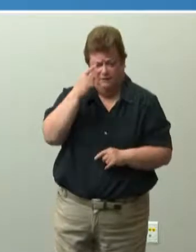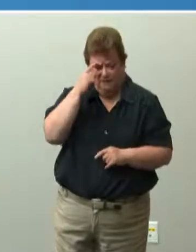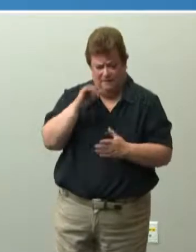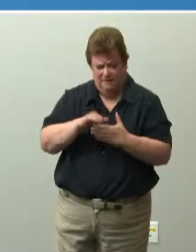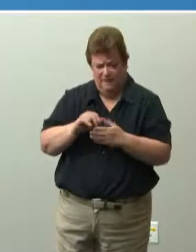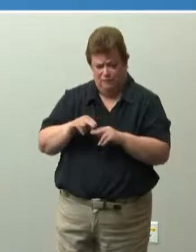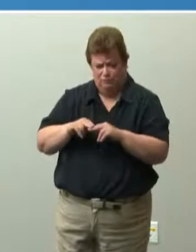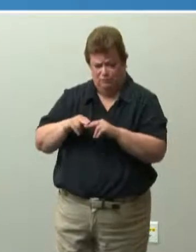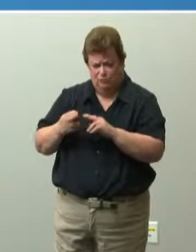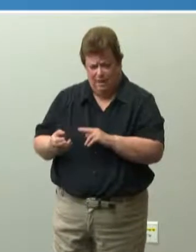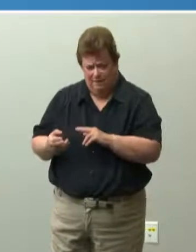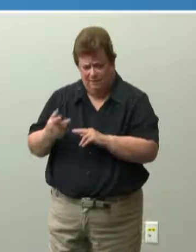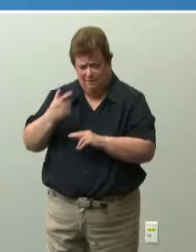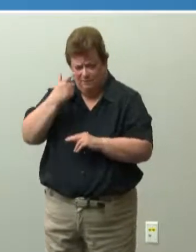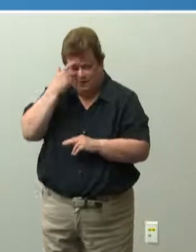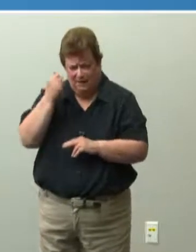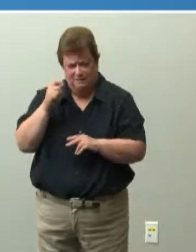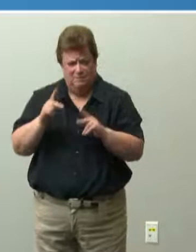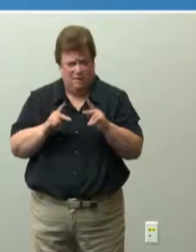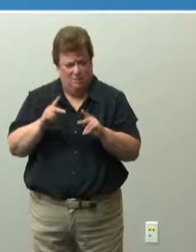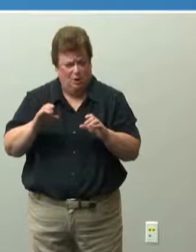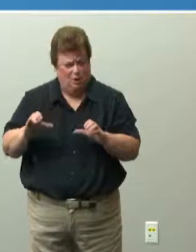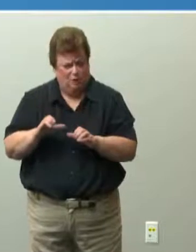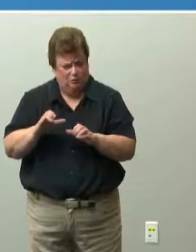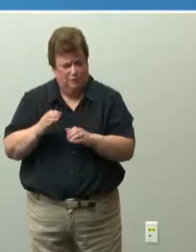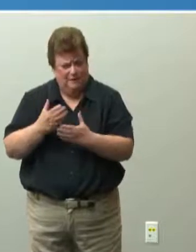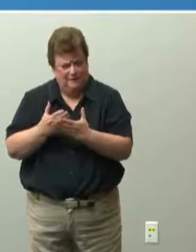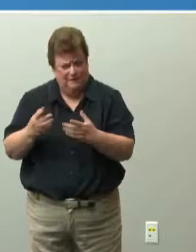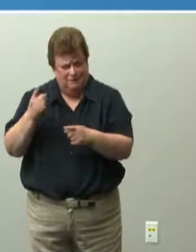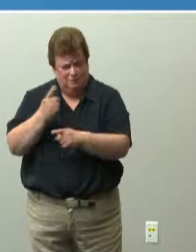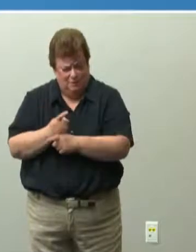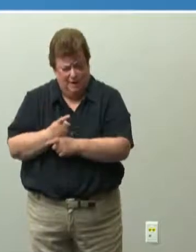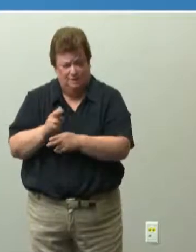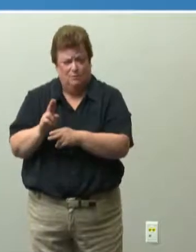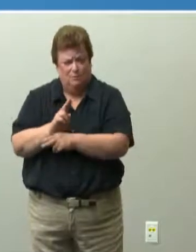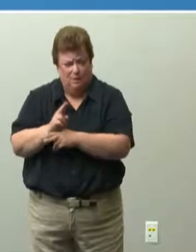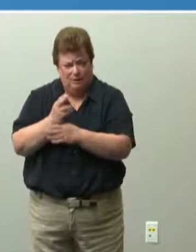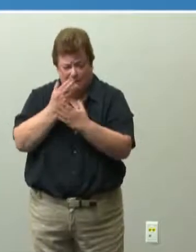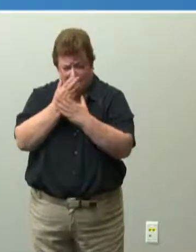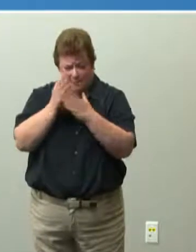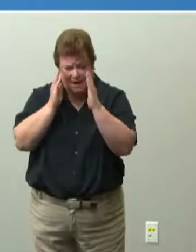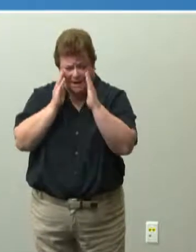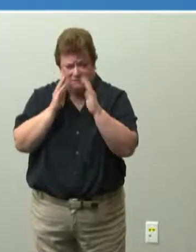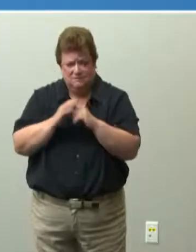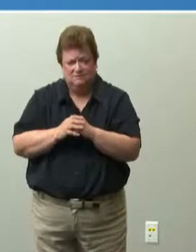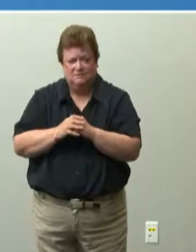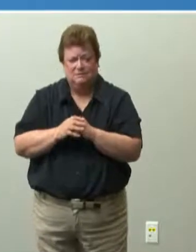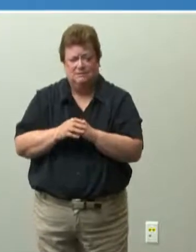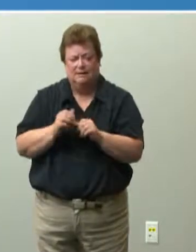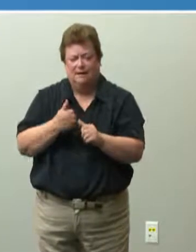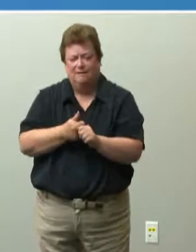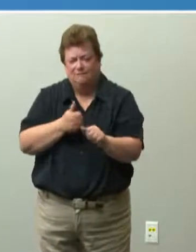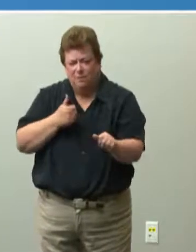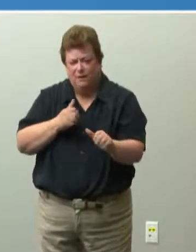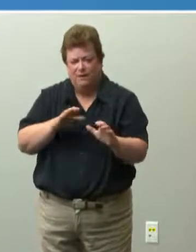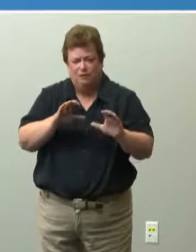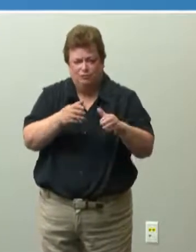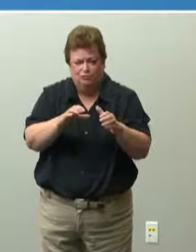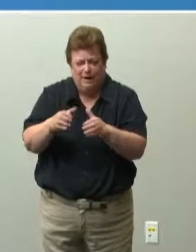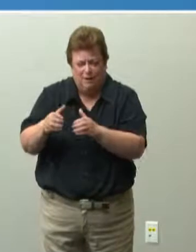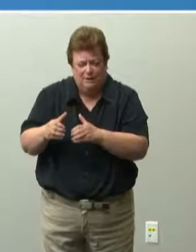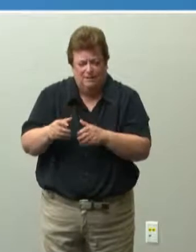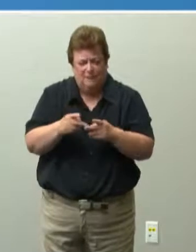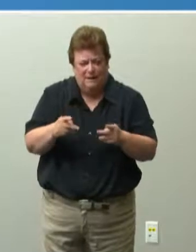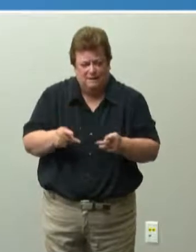big part of it to people doing things right, like wearing masks, staying out of crowded situations? Do you feel